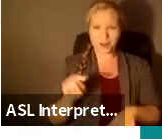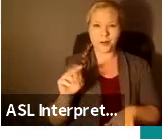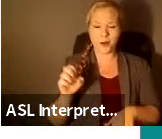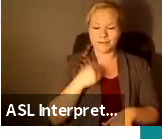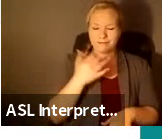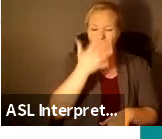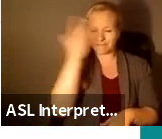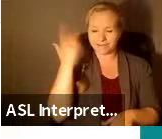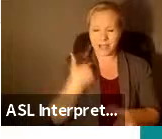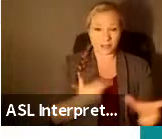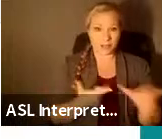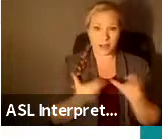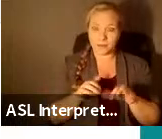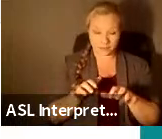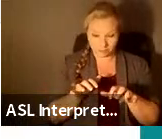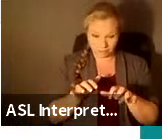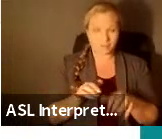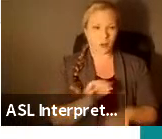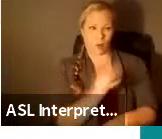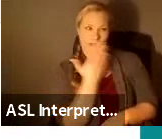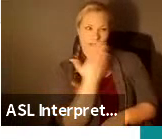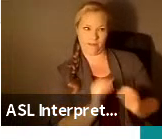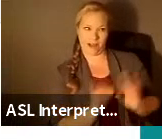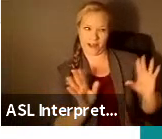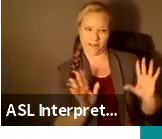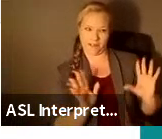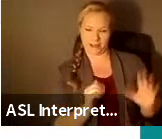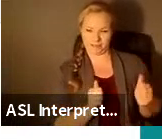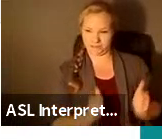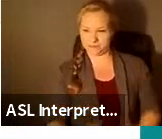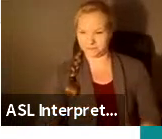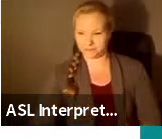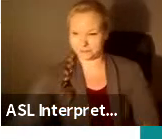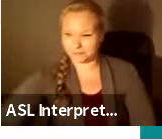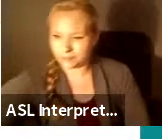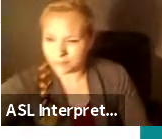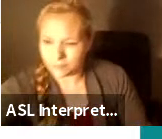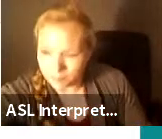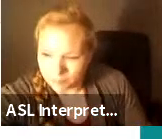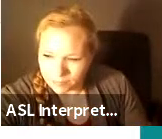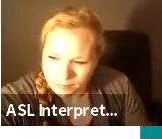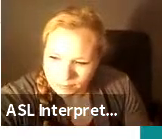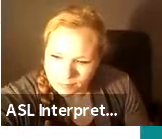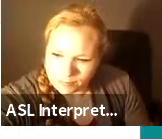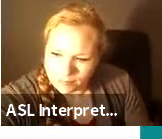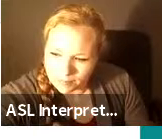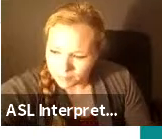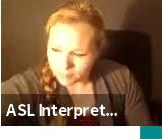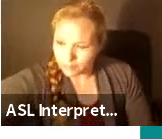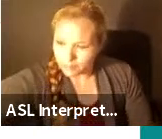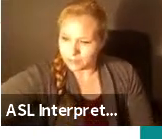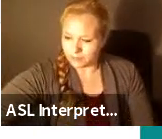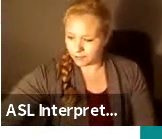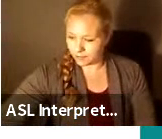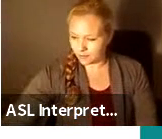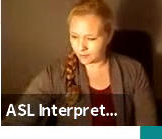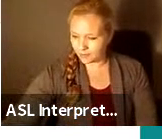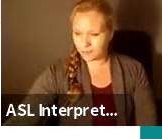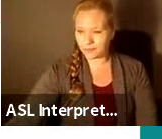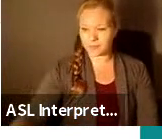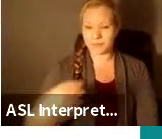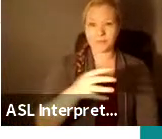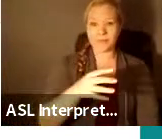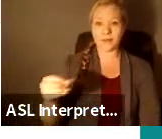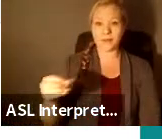get. That's good clarification. Thank you. Yeah. Marlon, you've been patiently waiting there with your hand up, so